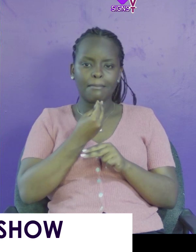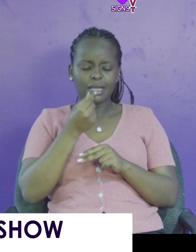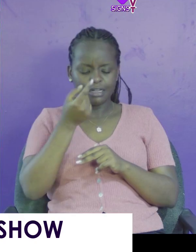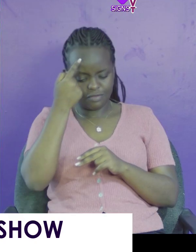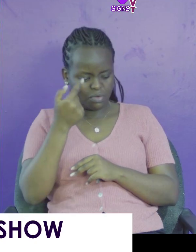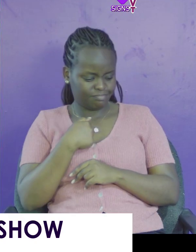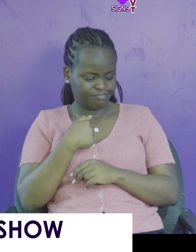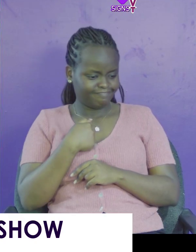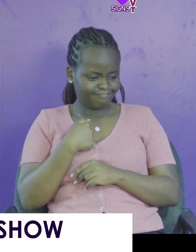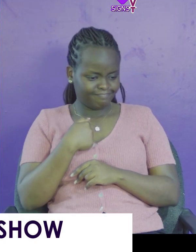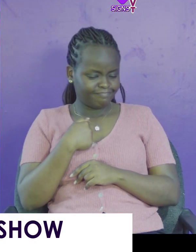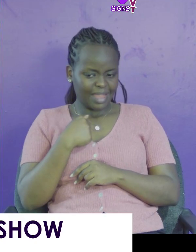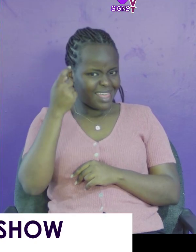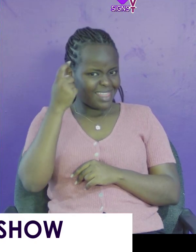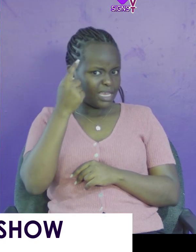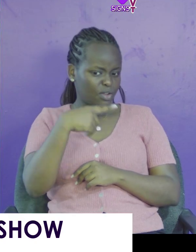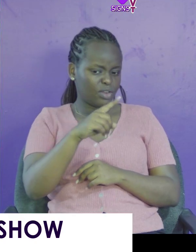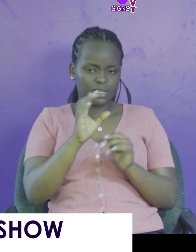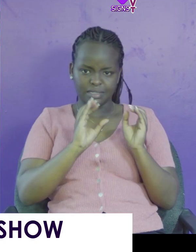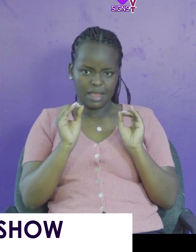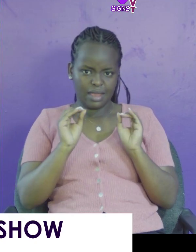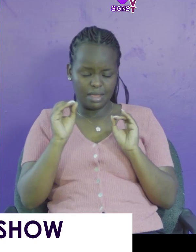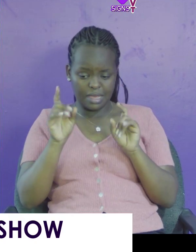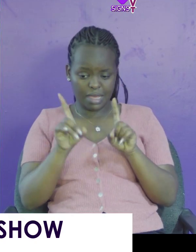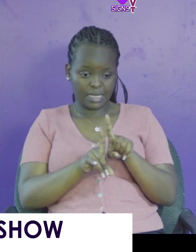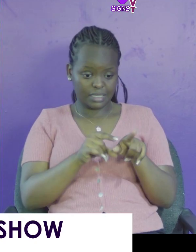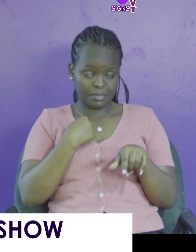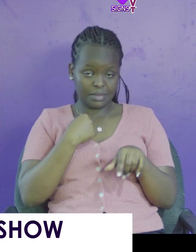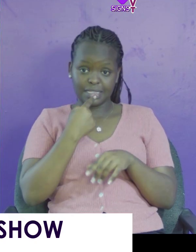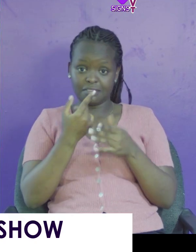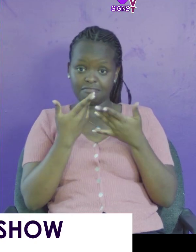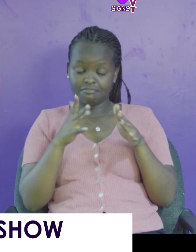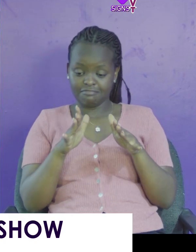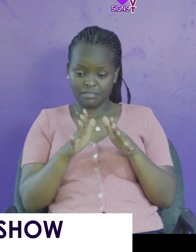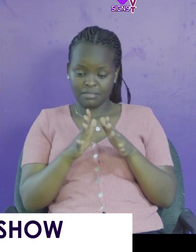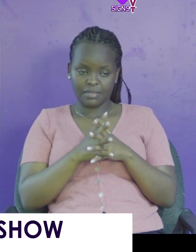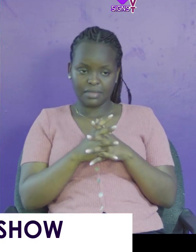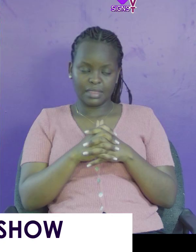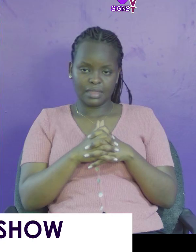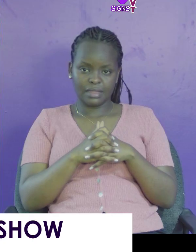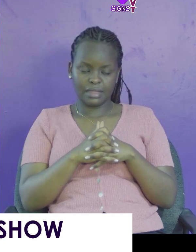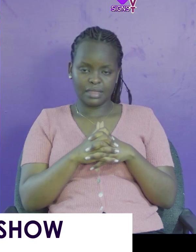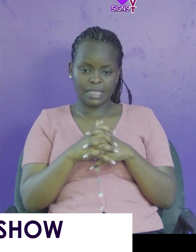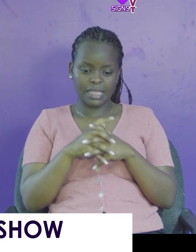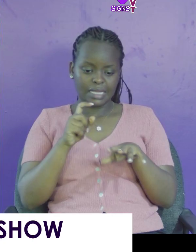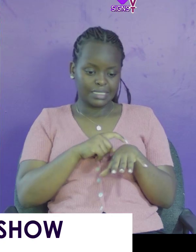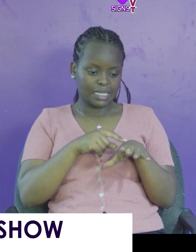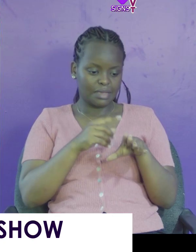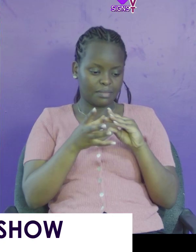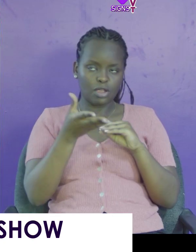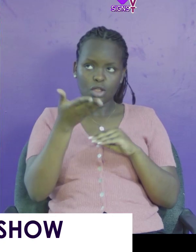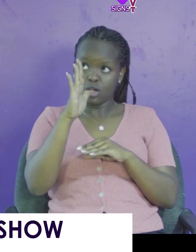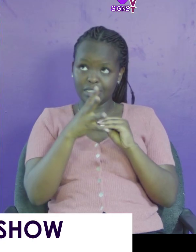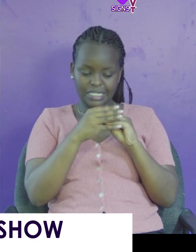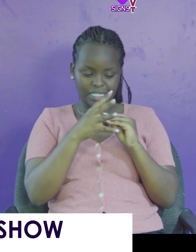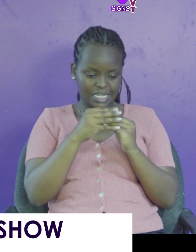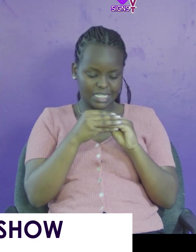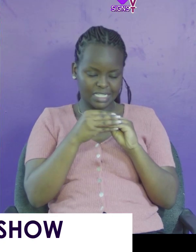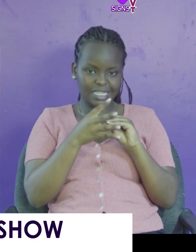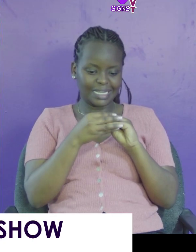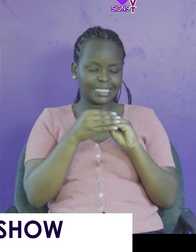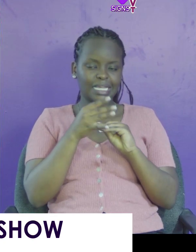not think if it is right. Because as I have mentioned, when God was creating, he created a man. From the time go, he created